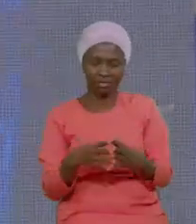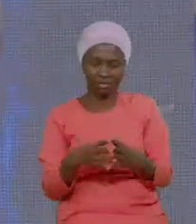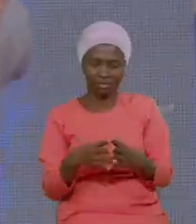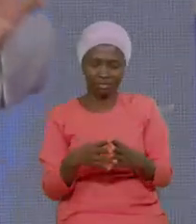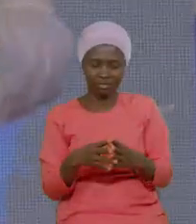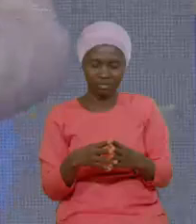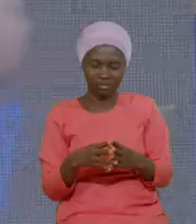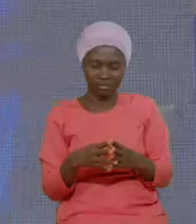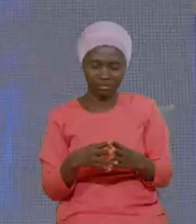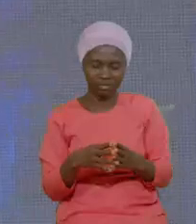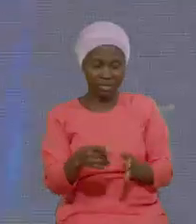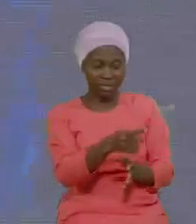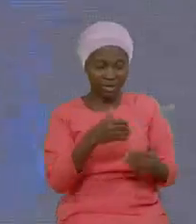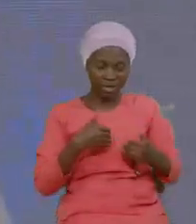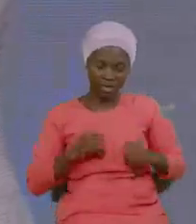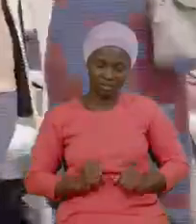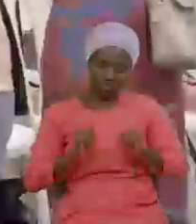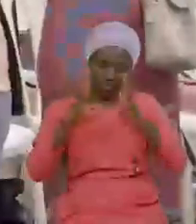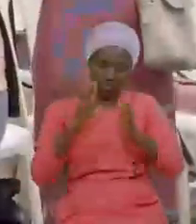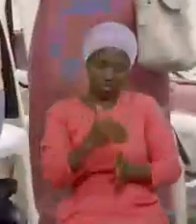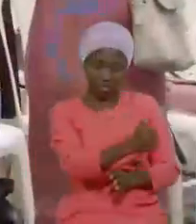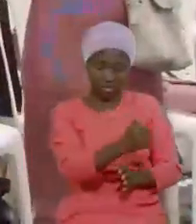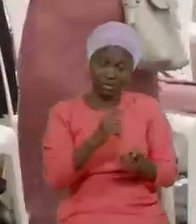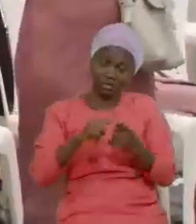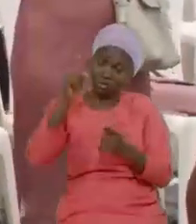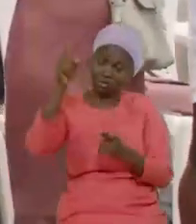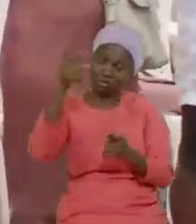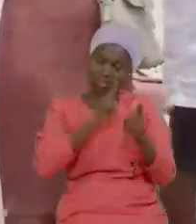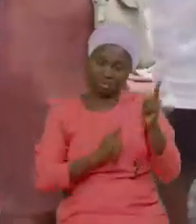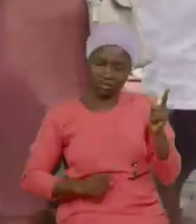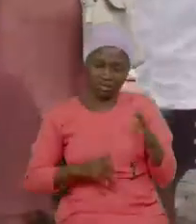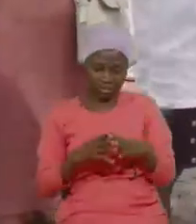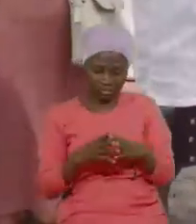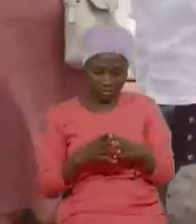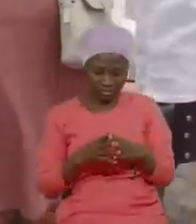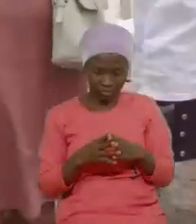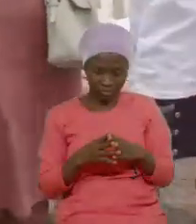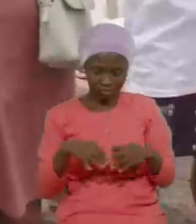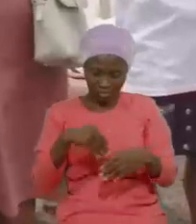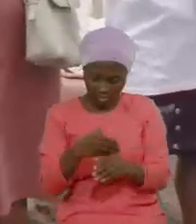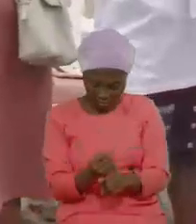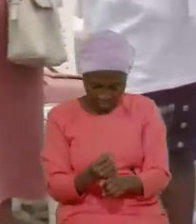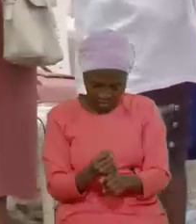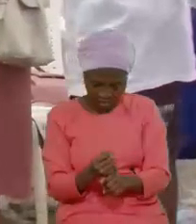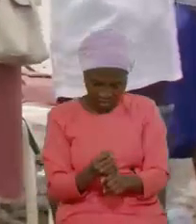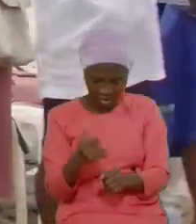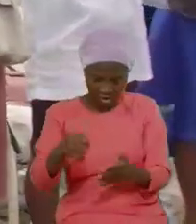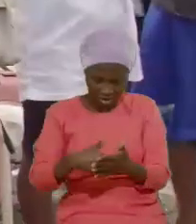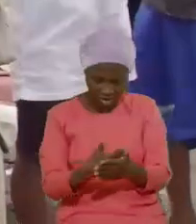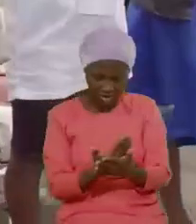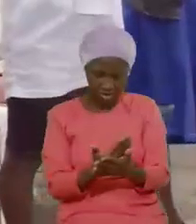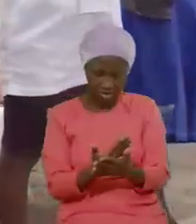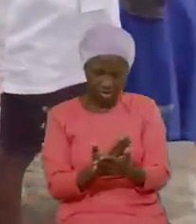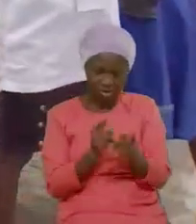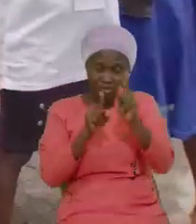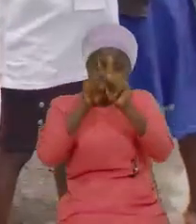They have handed themselves over to you, Lord. Make a new star out